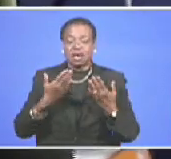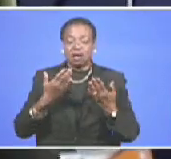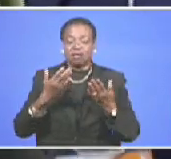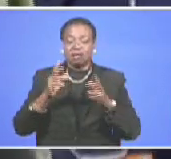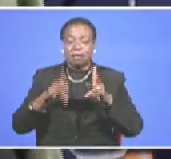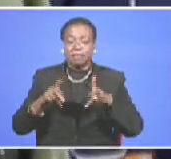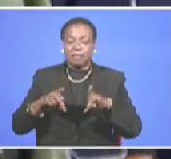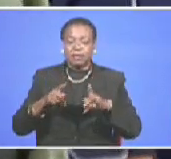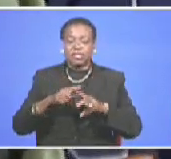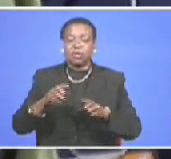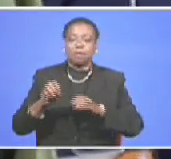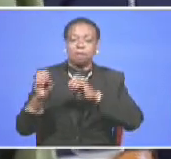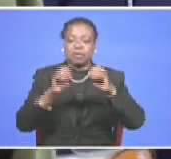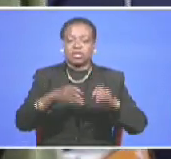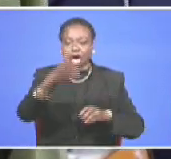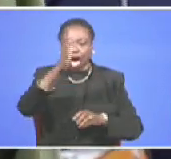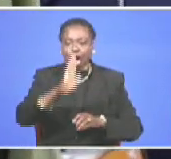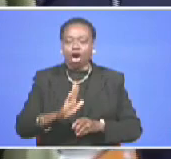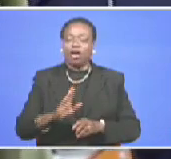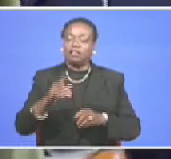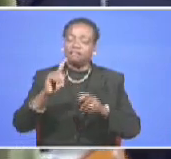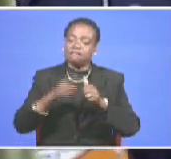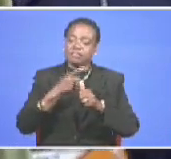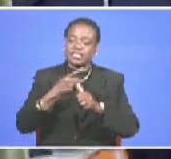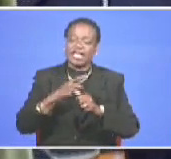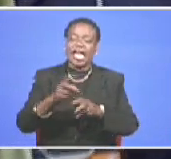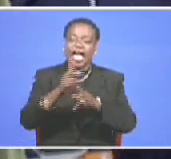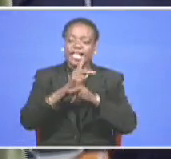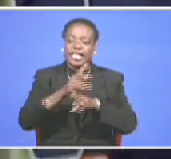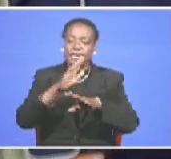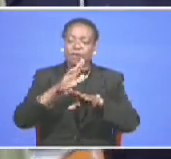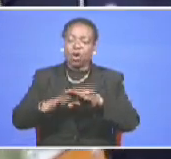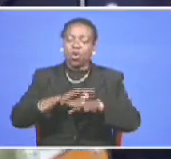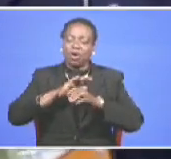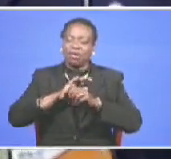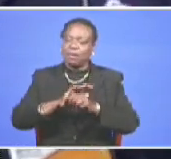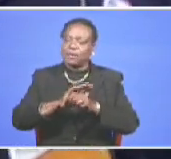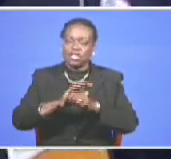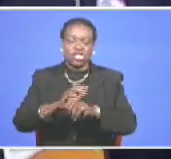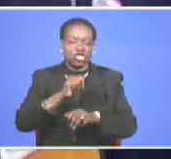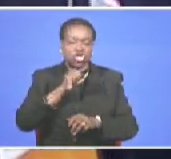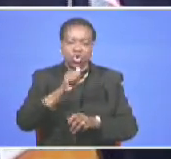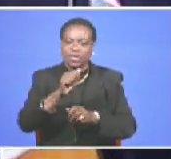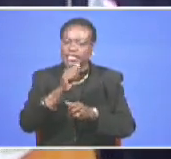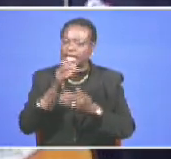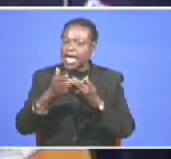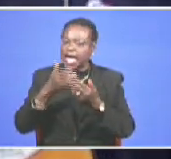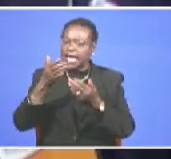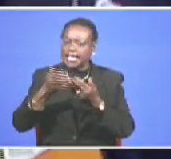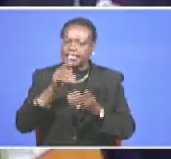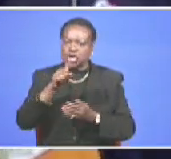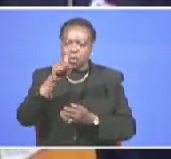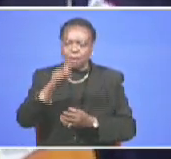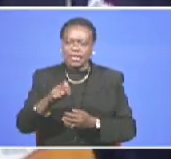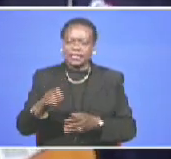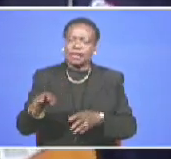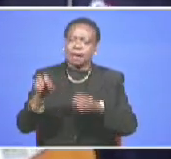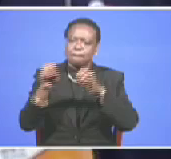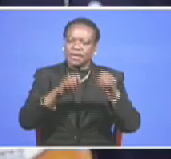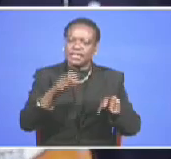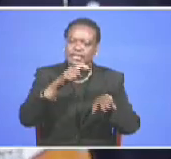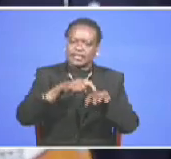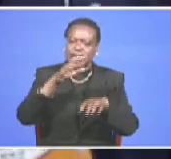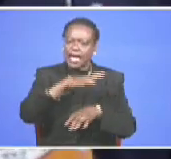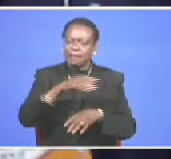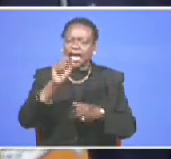keep pushing, and it's not easy, man. You just can't say you want to play the NBA. You got to go there, put the work, and you got to put a lot of time in